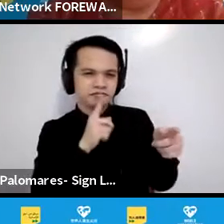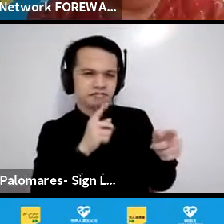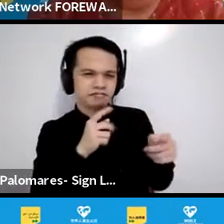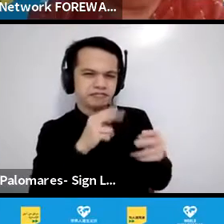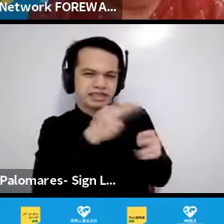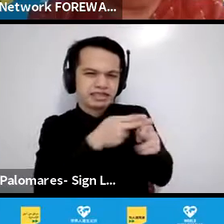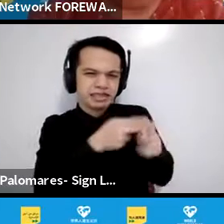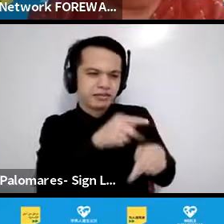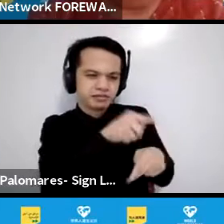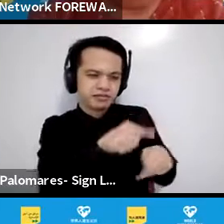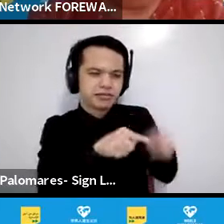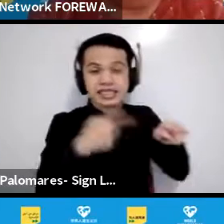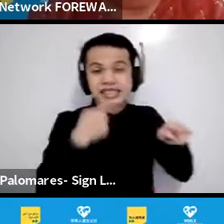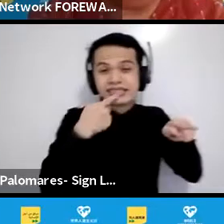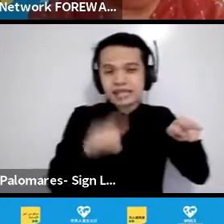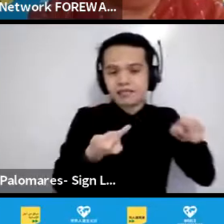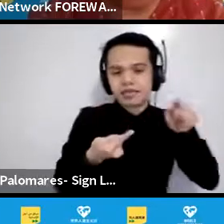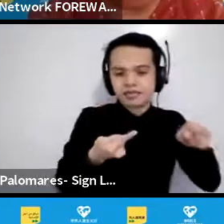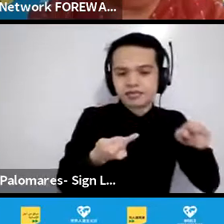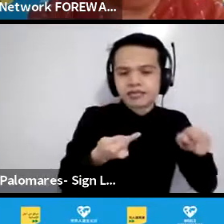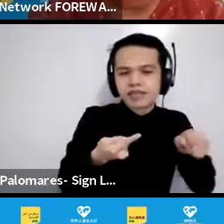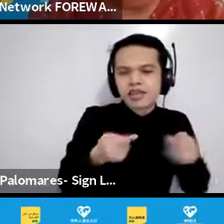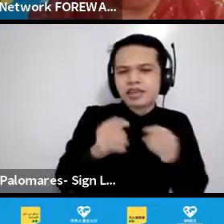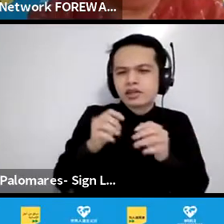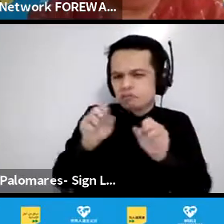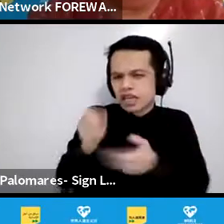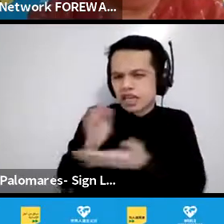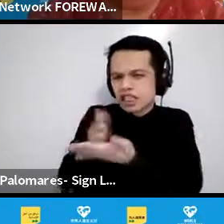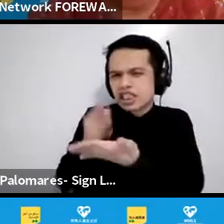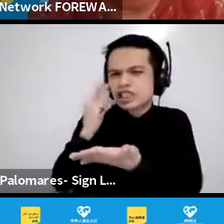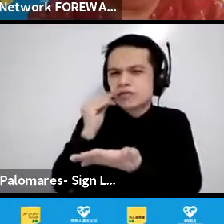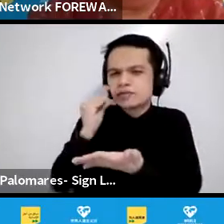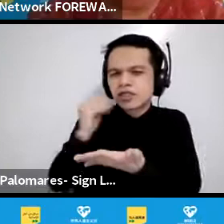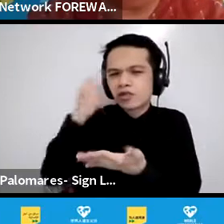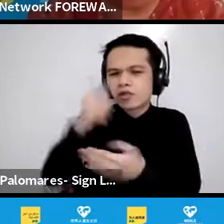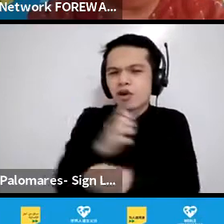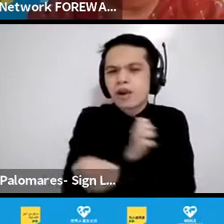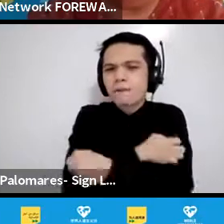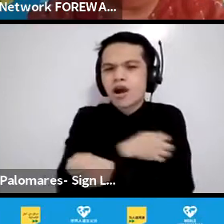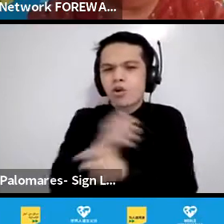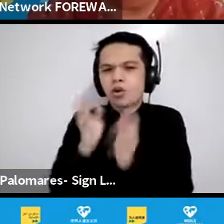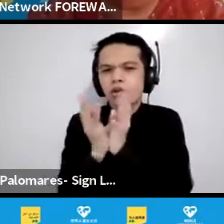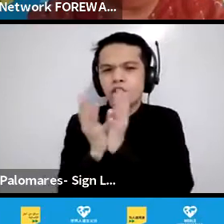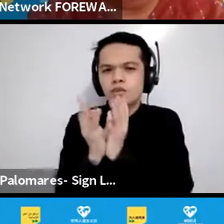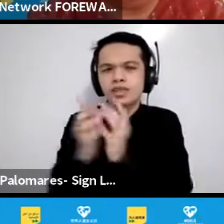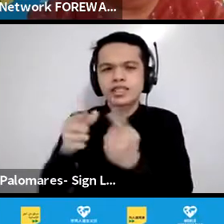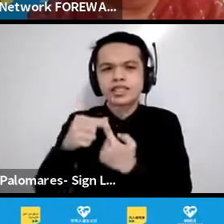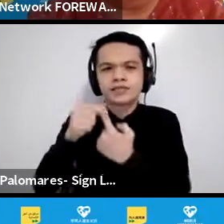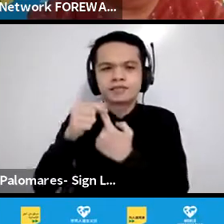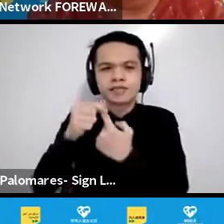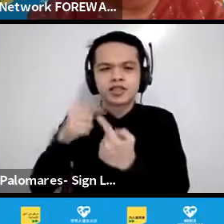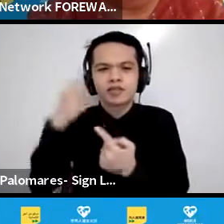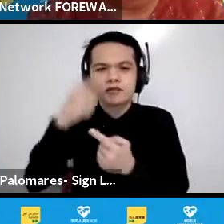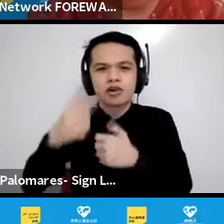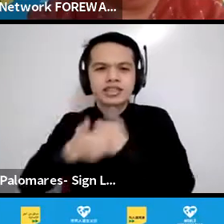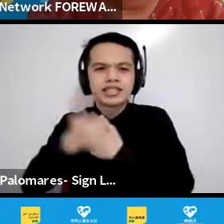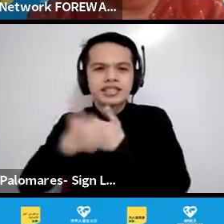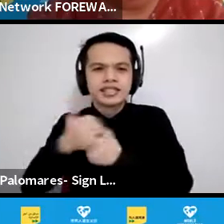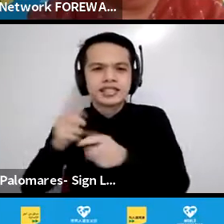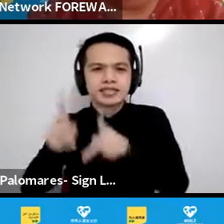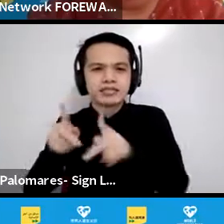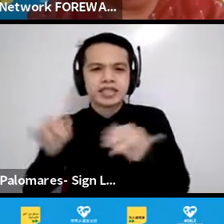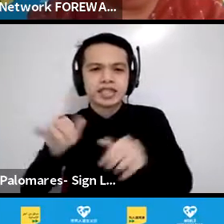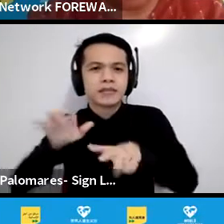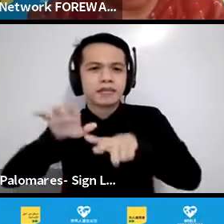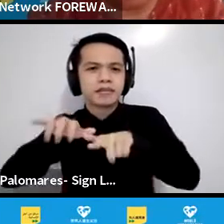share your experiences on how to empower communities, especially at risk people, including persons